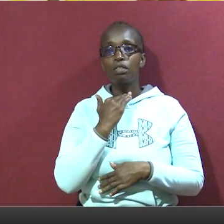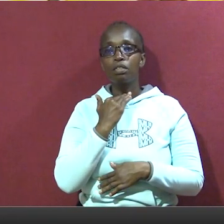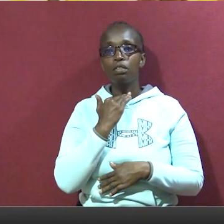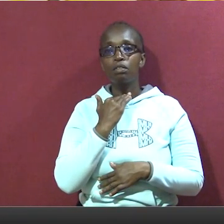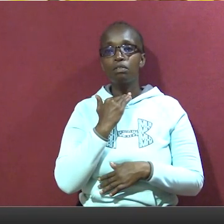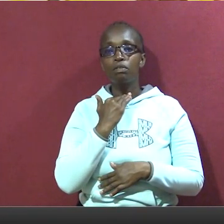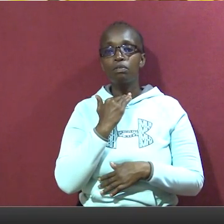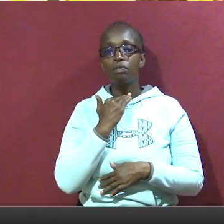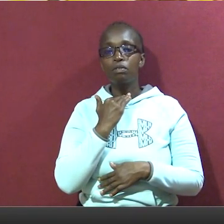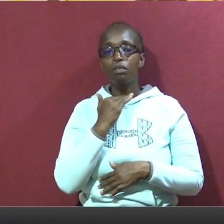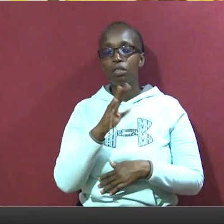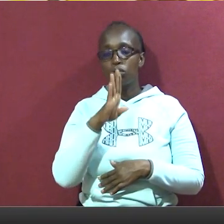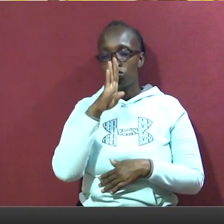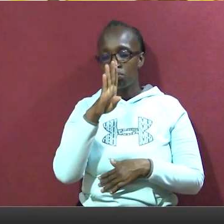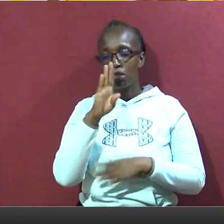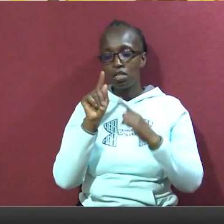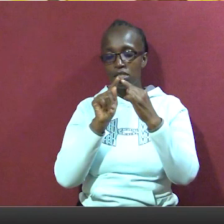be